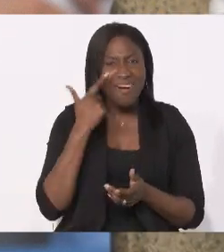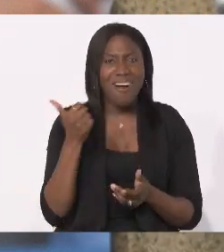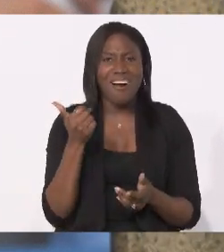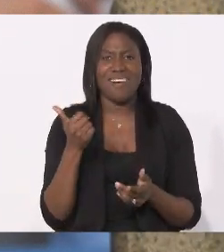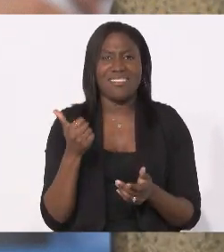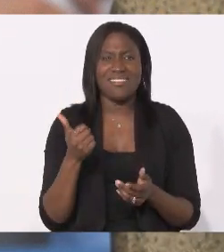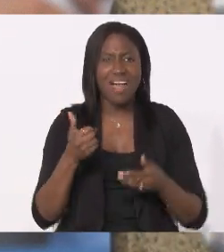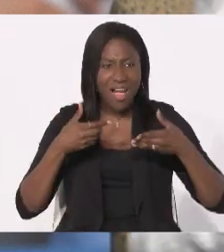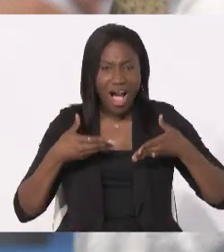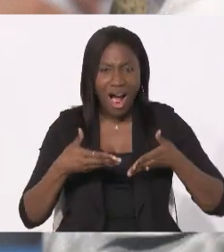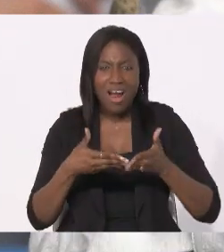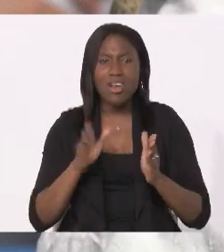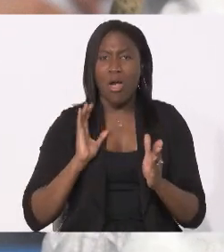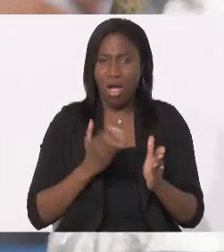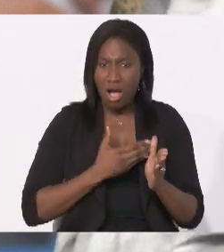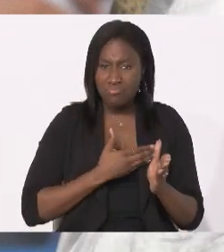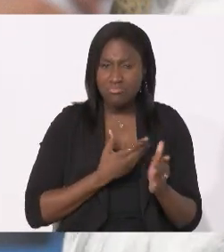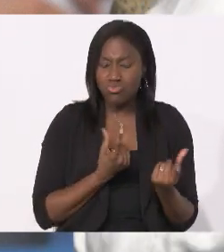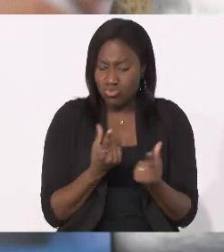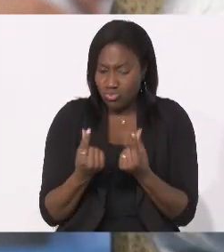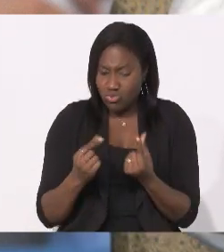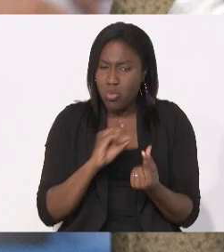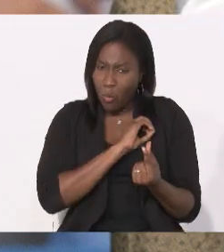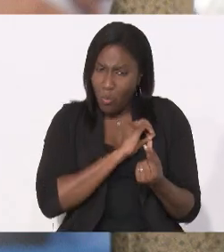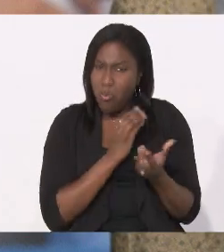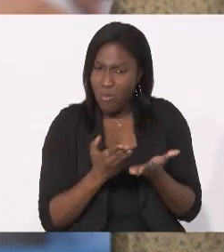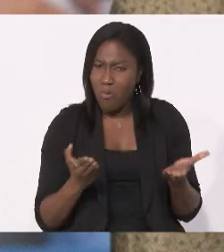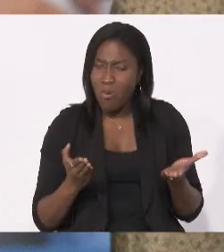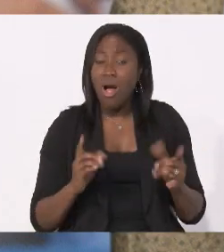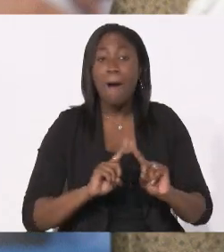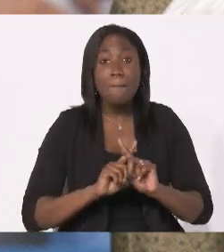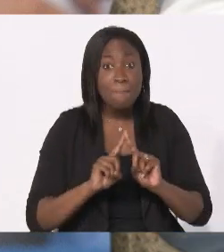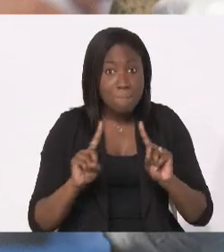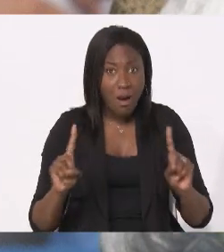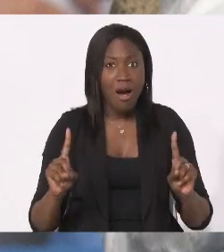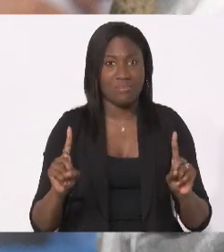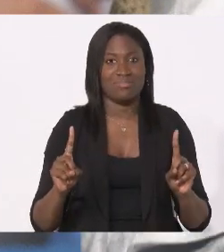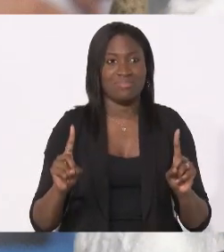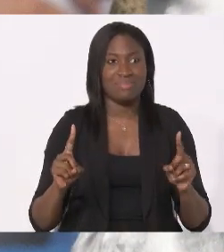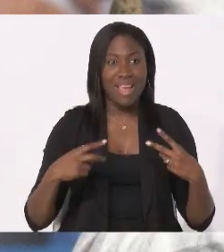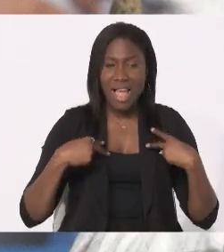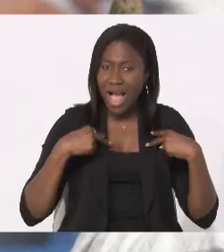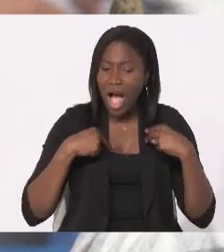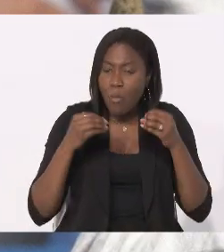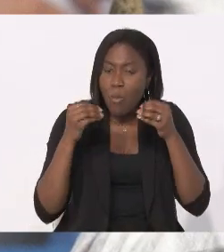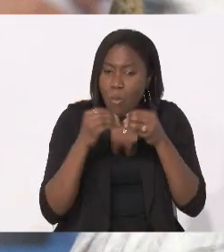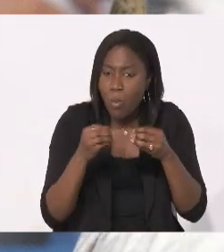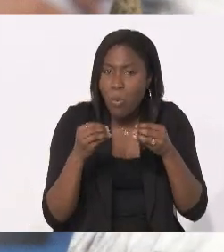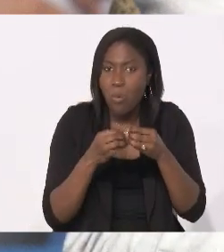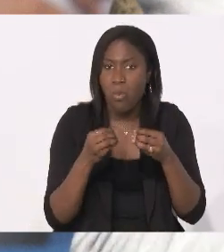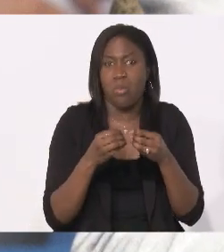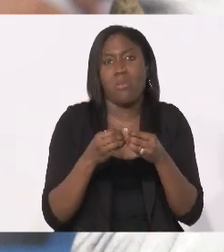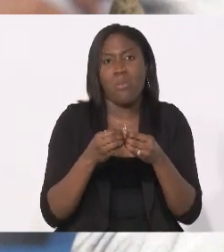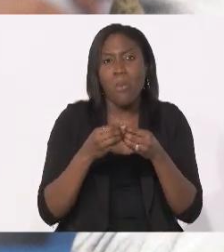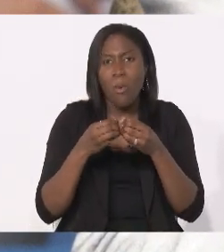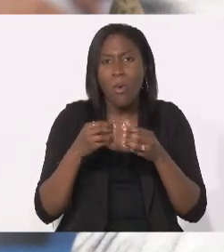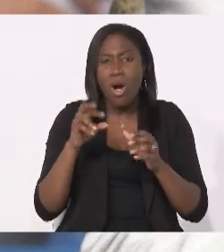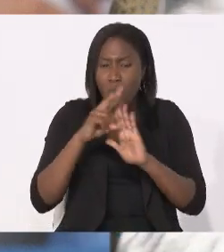embraced us self-regulating. But there's a further opening of the sector that has to happen from